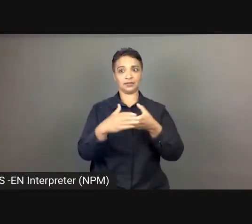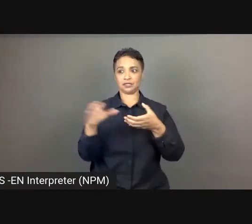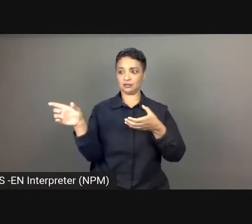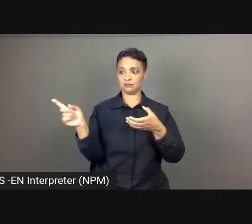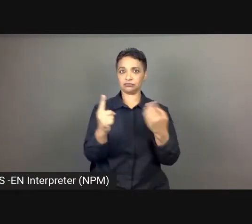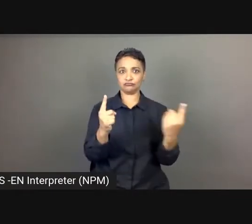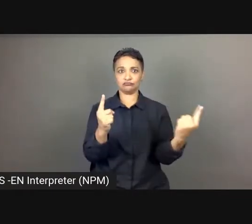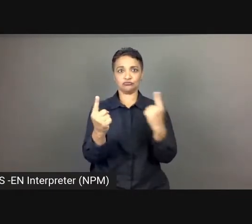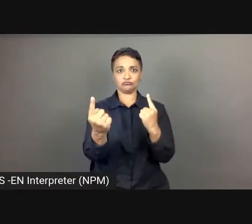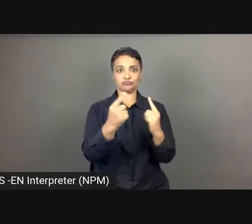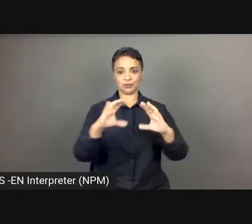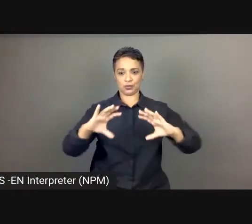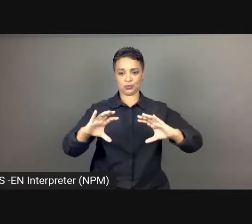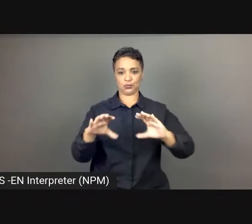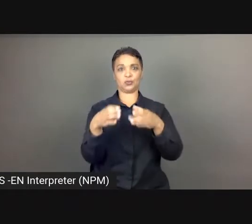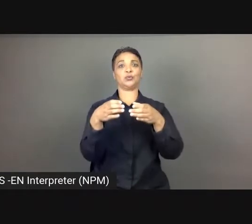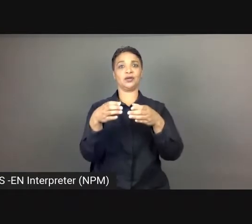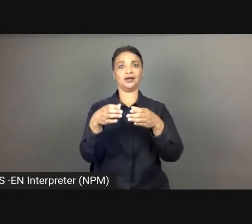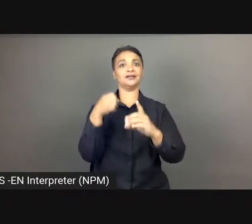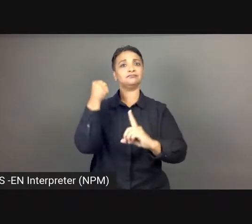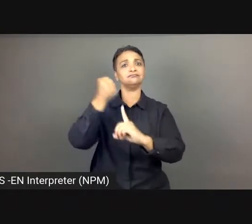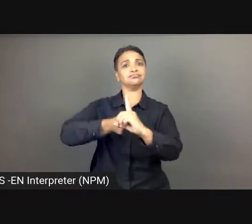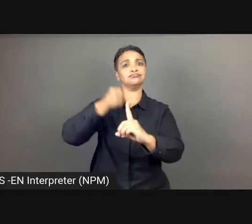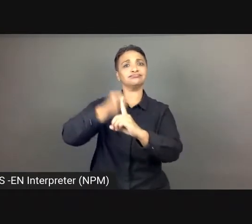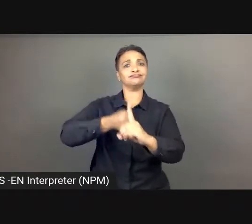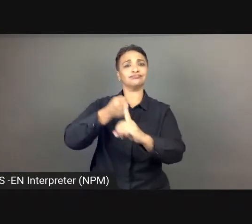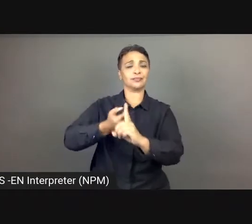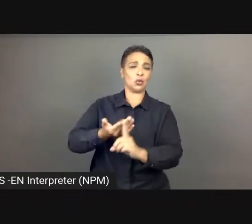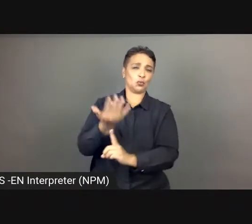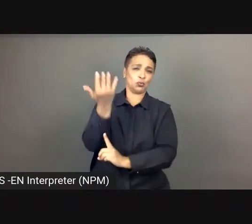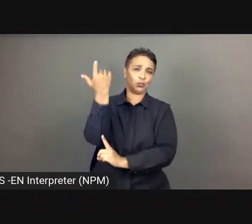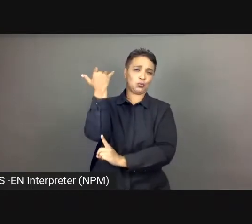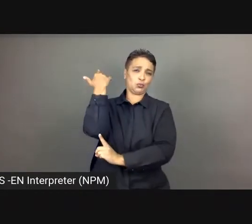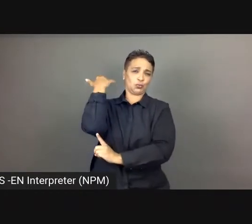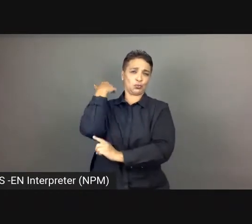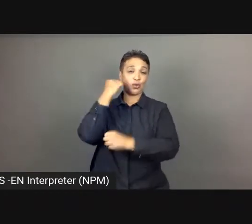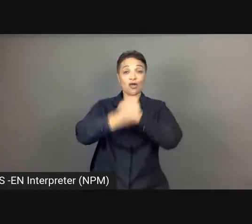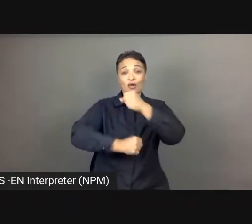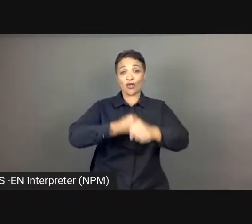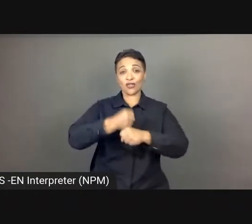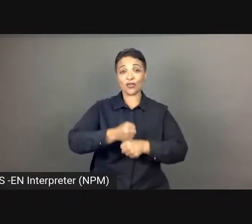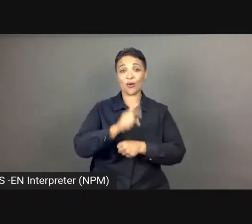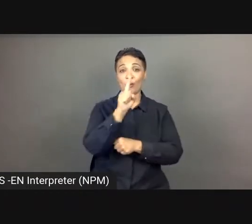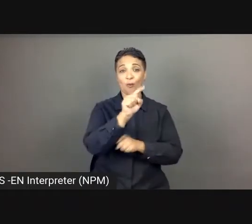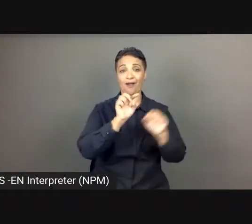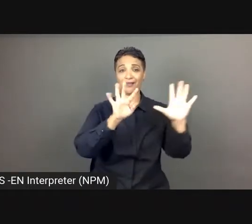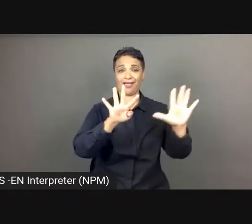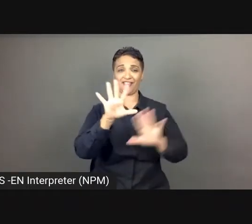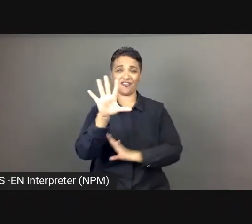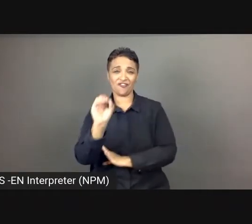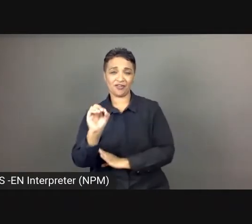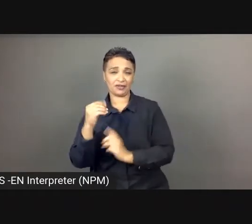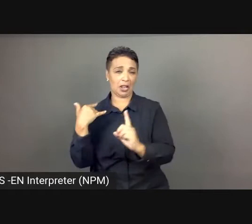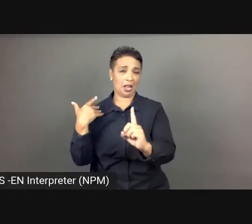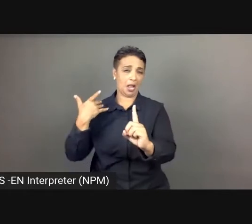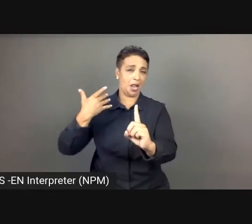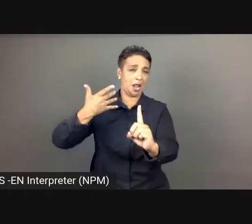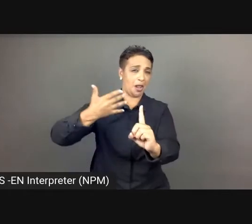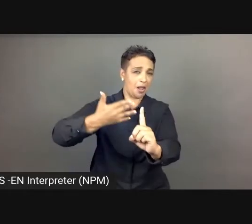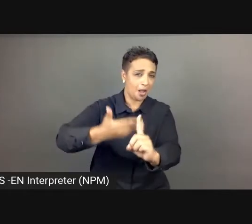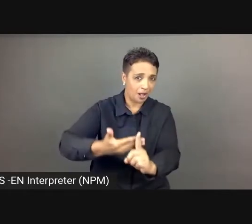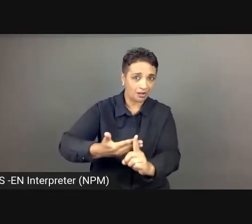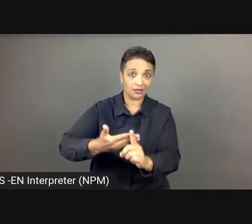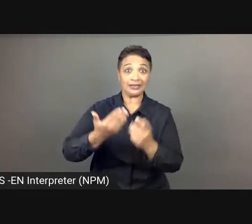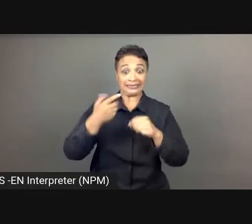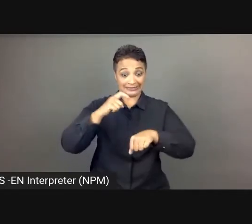issues, and they've done so from the 1950s into the 80s, into the 90s, and into the